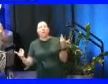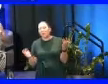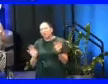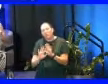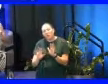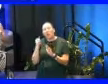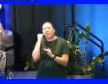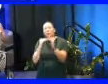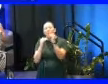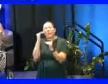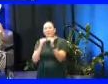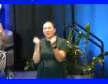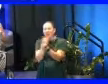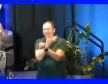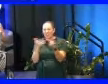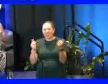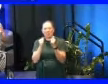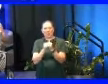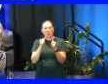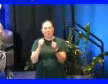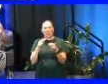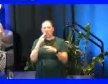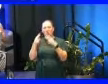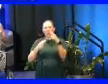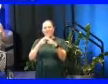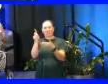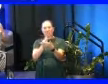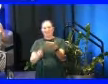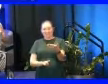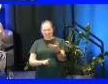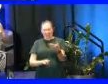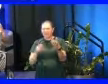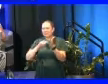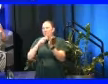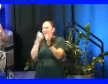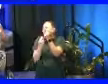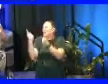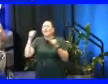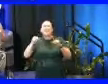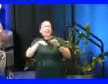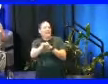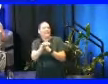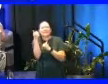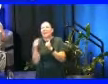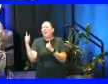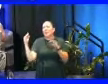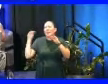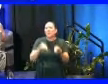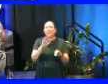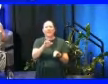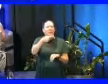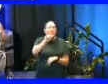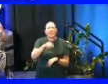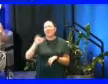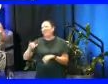build everything with universal design in mind, then anybody can move into that apartment or that house.